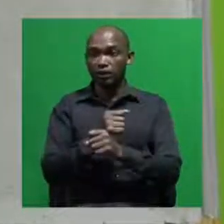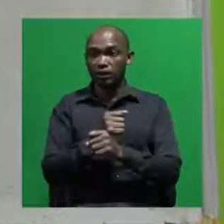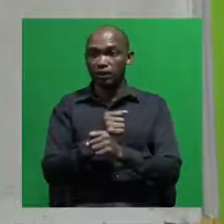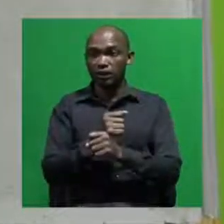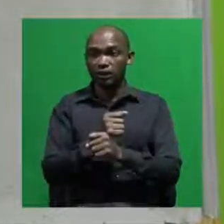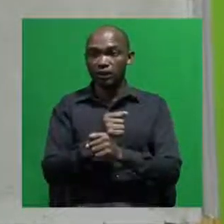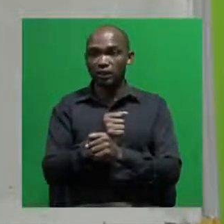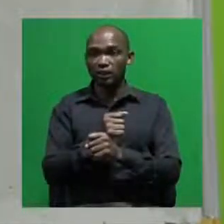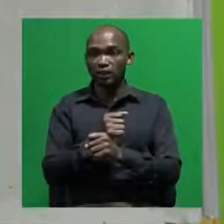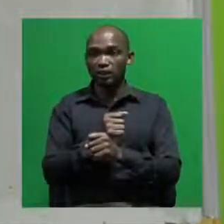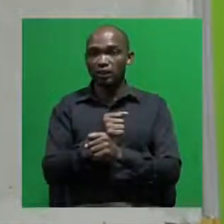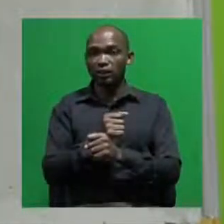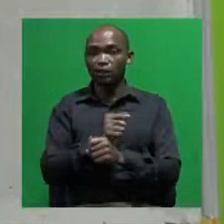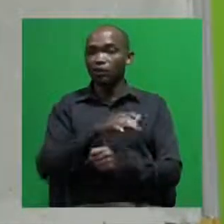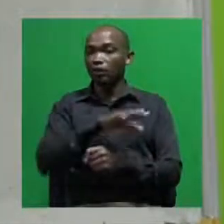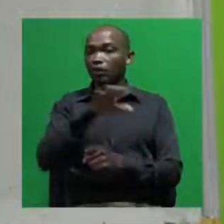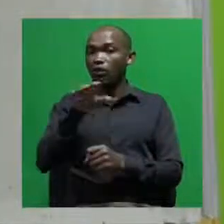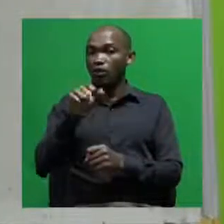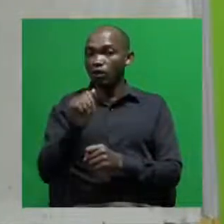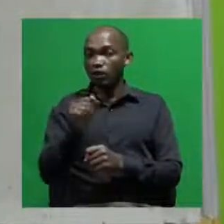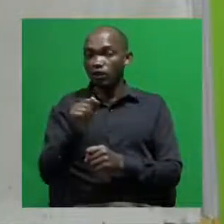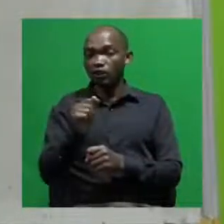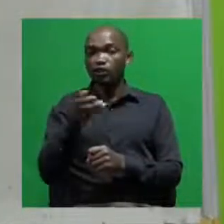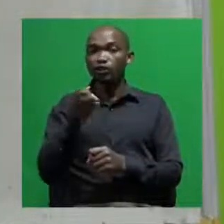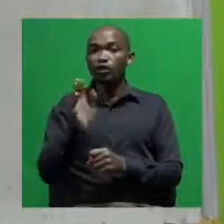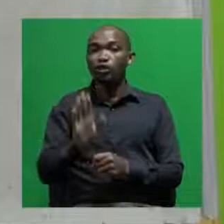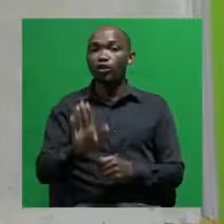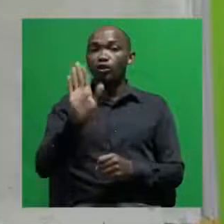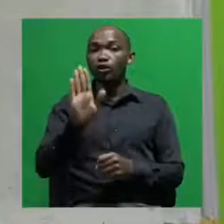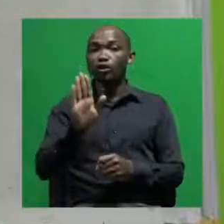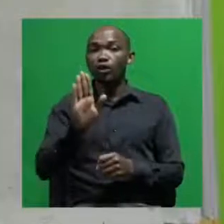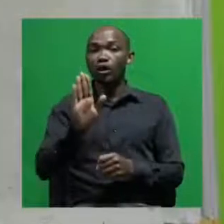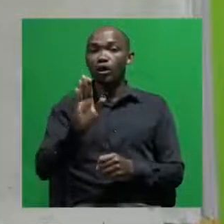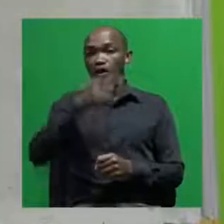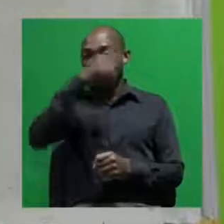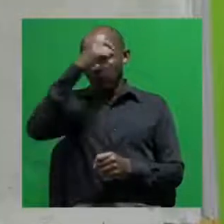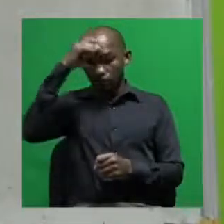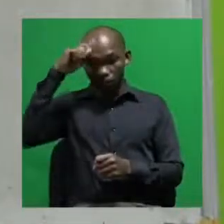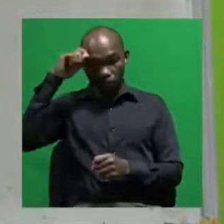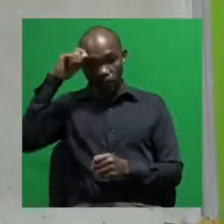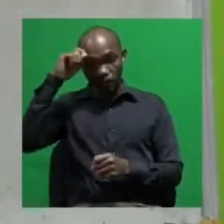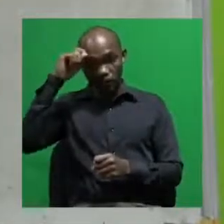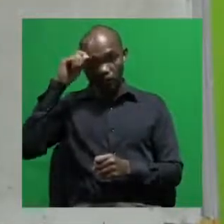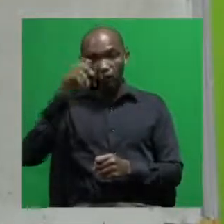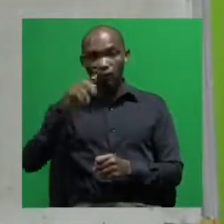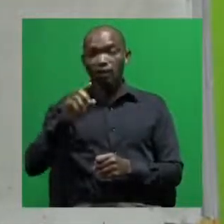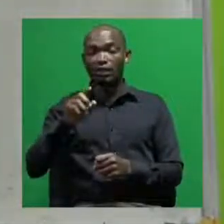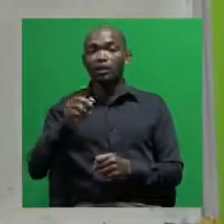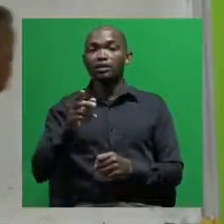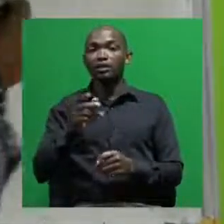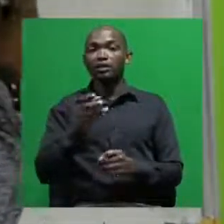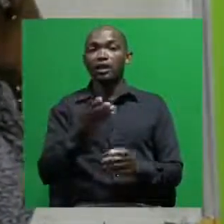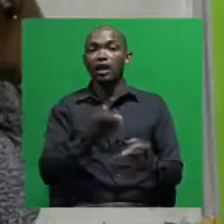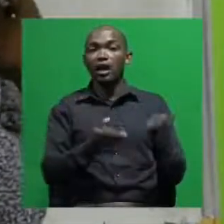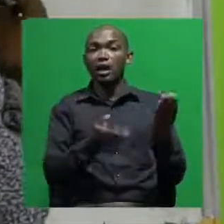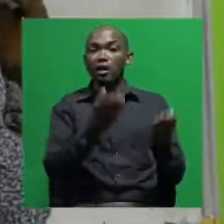it was concluded that your temperature is about